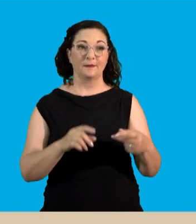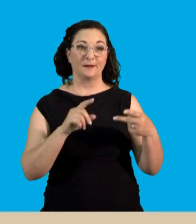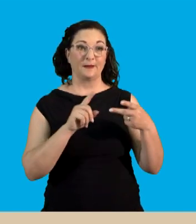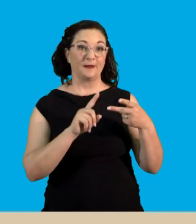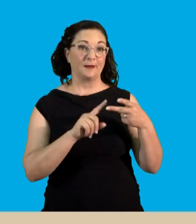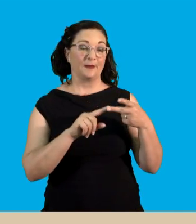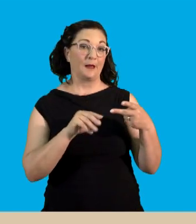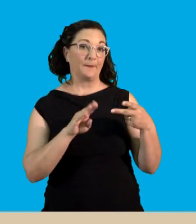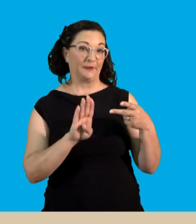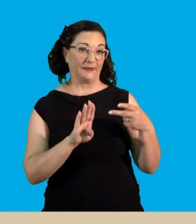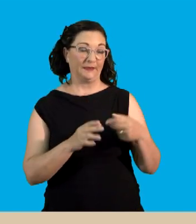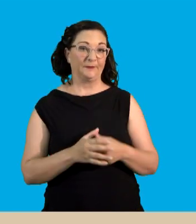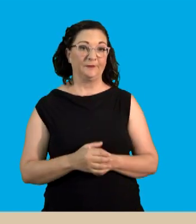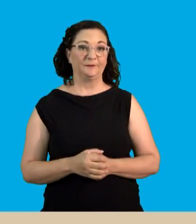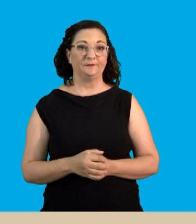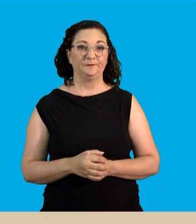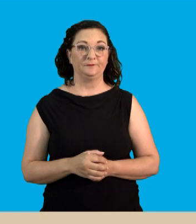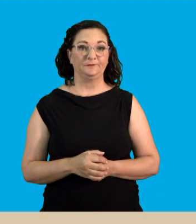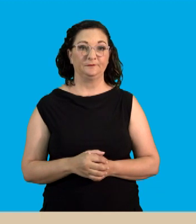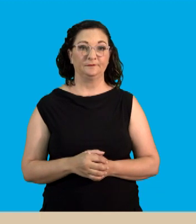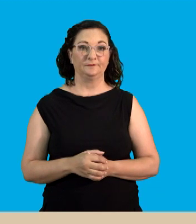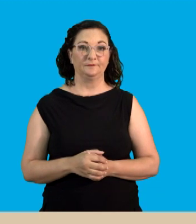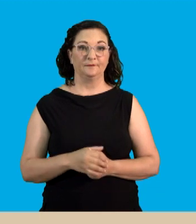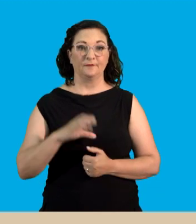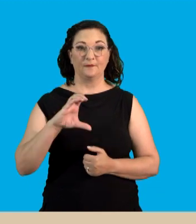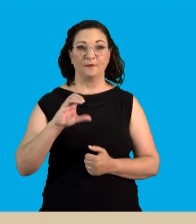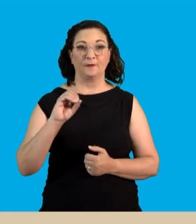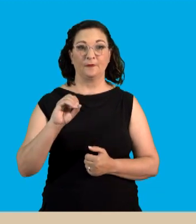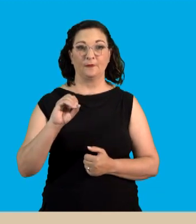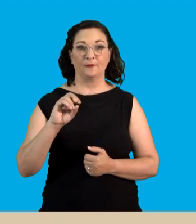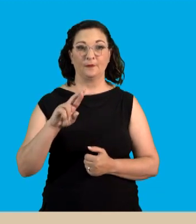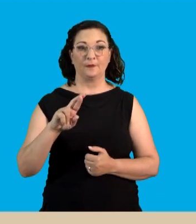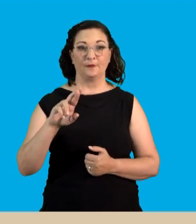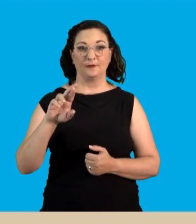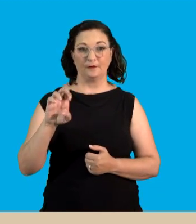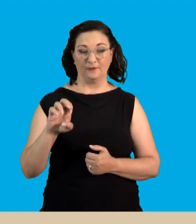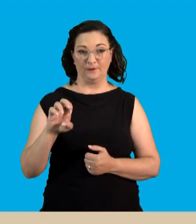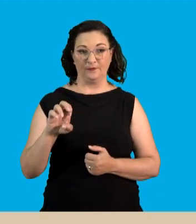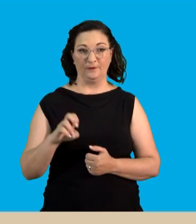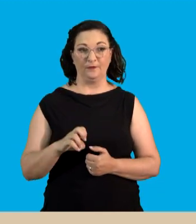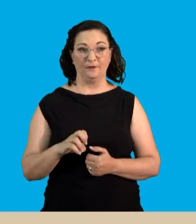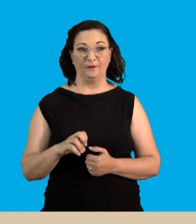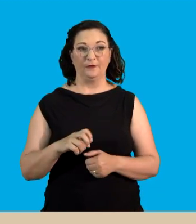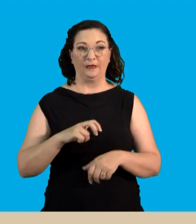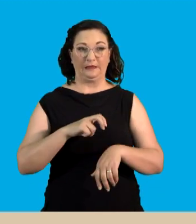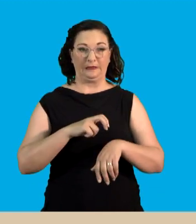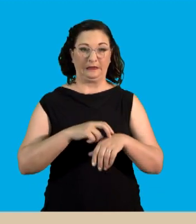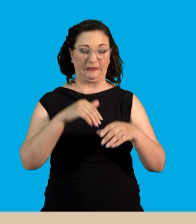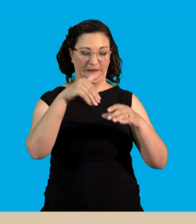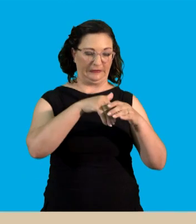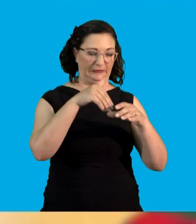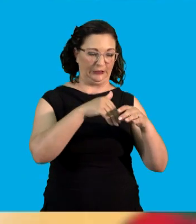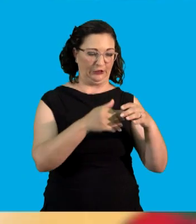A. And then let's look at letter B, represent the core. Okay, this is where the